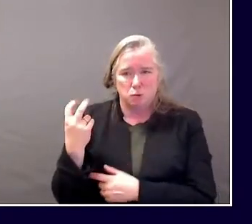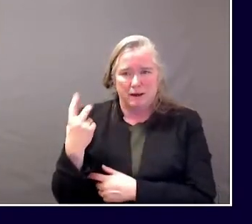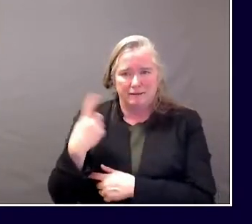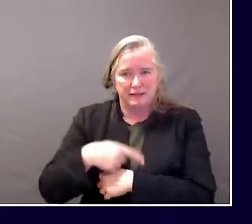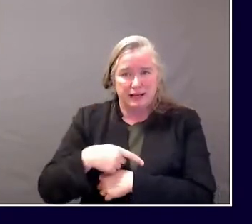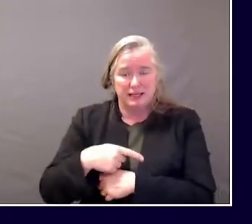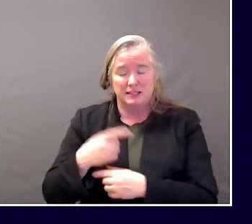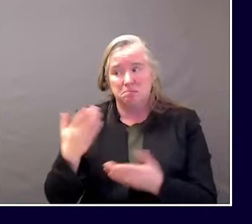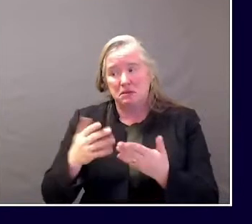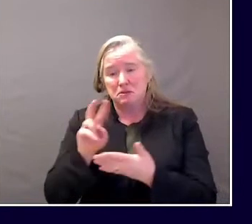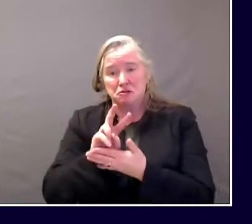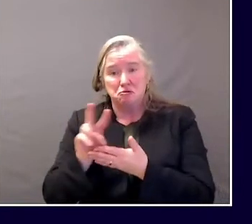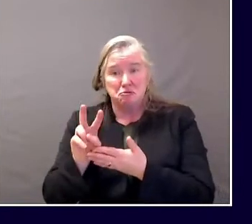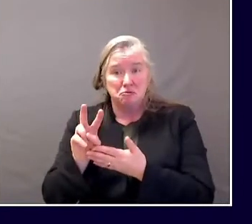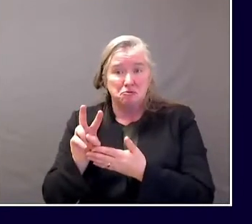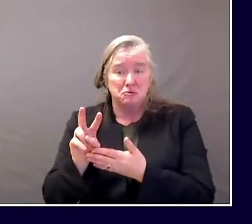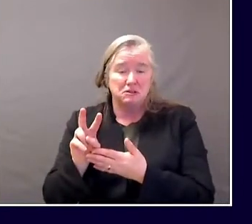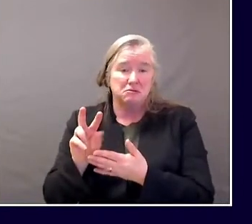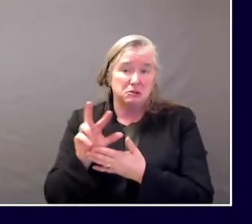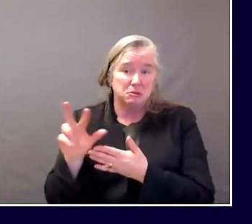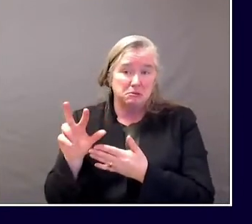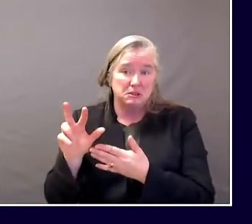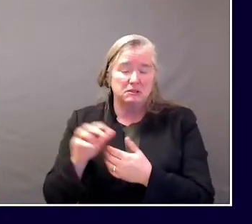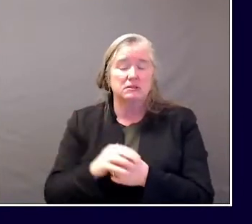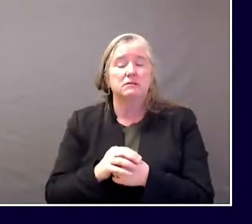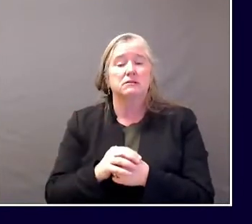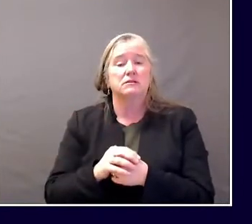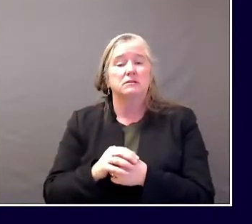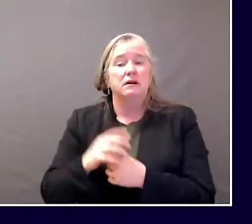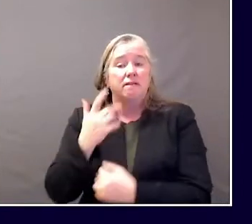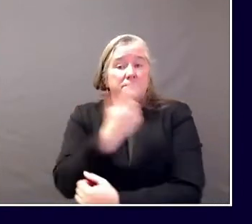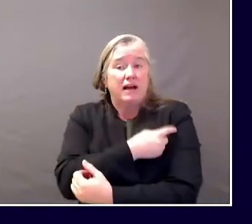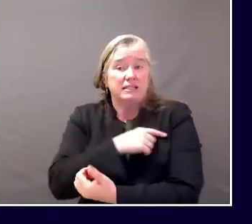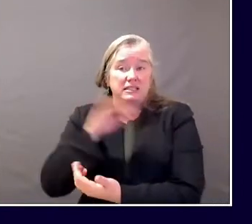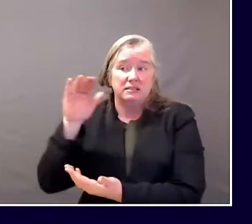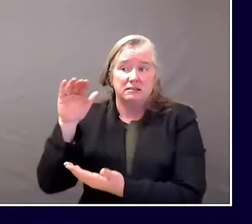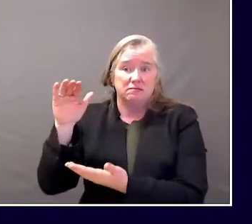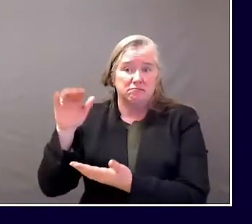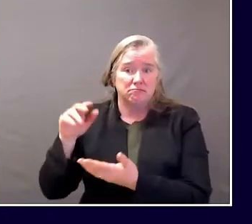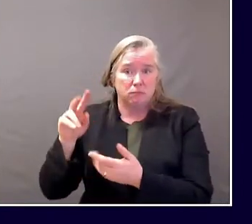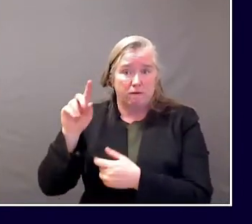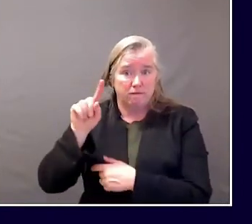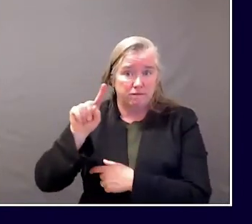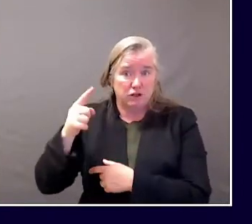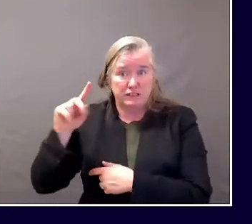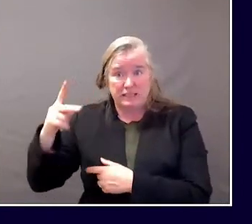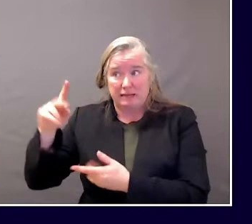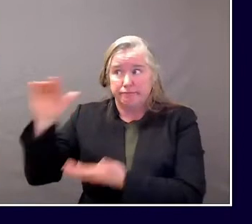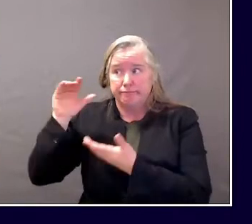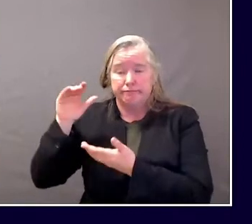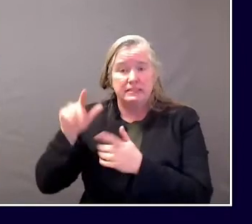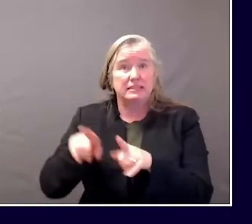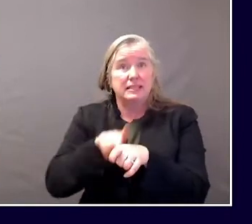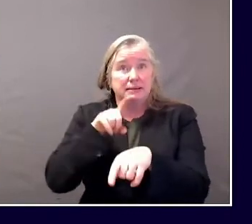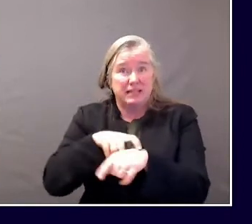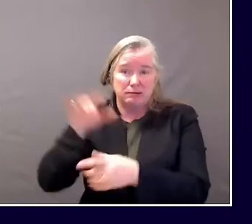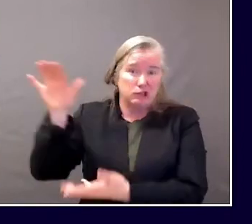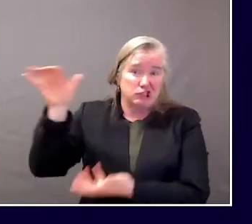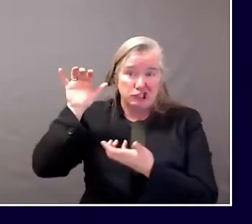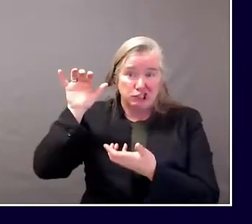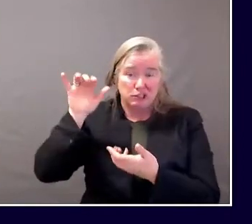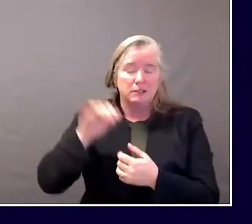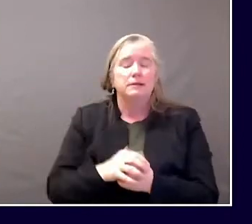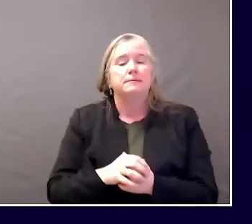more vaccines are released. I guess the question I would have is, what would prompt the Maine CDC to expand the umbrella